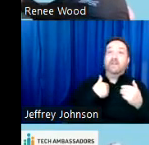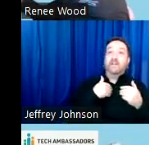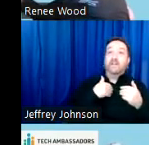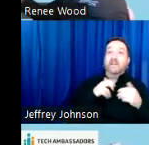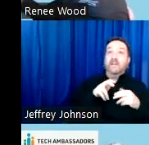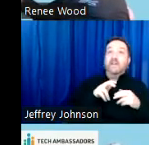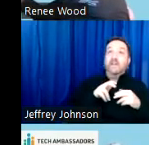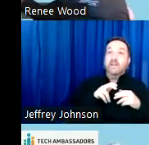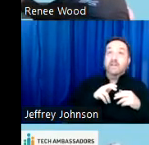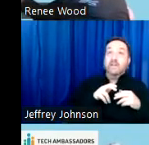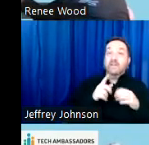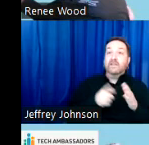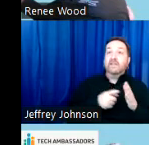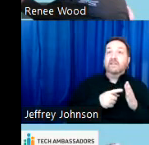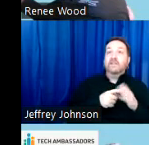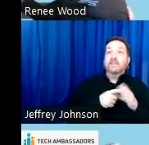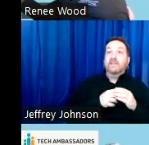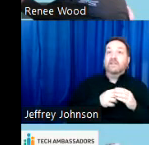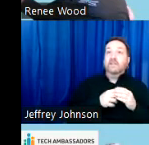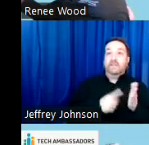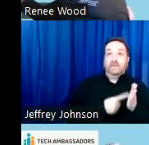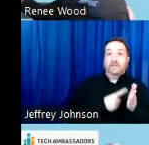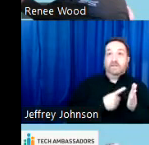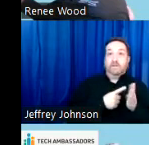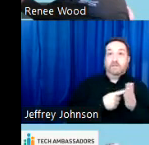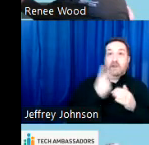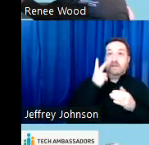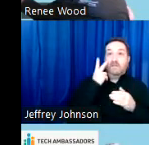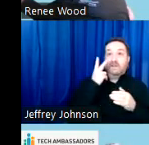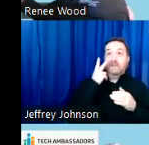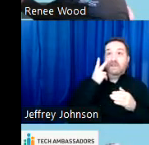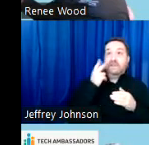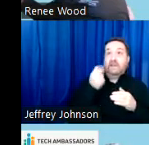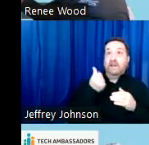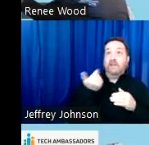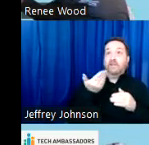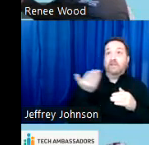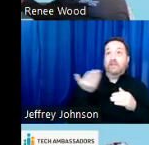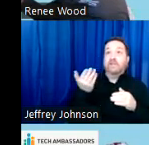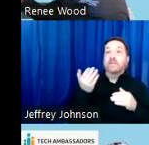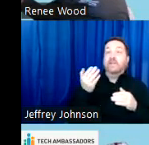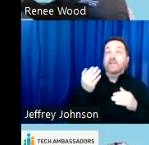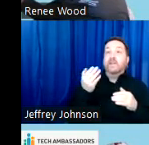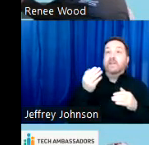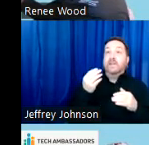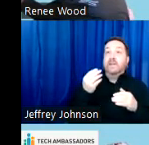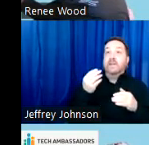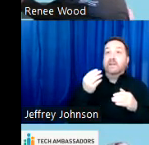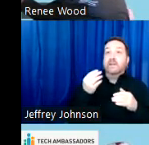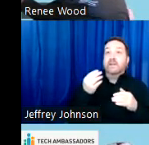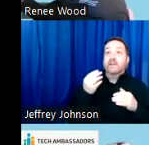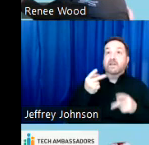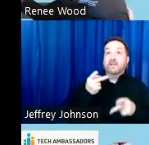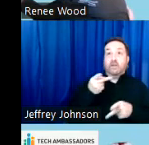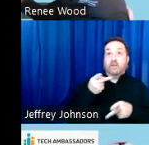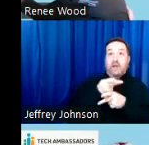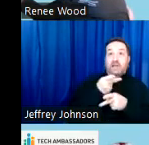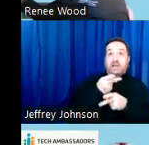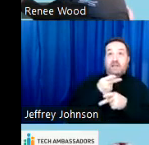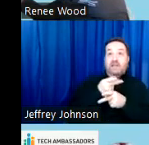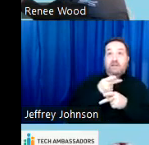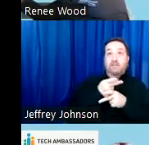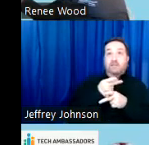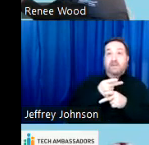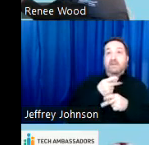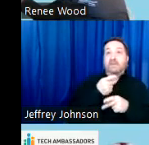sometimes my feet slip on the carpet. So I always keep a bath mat